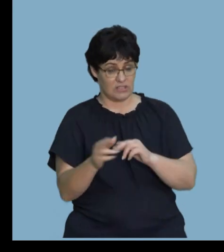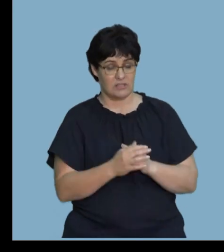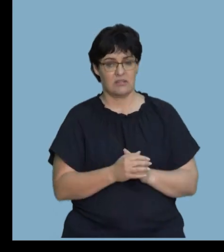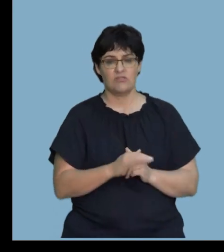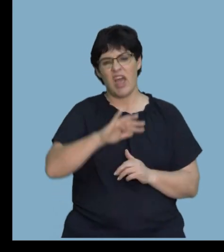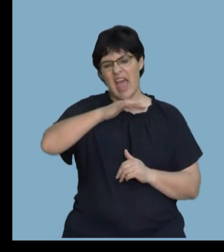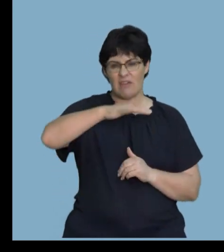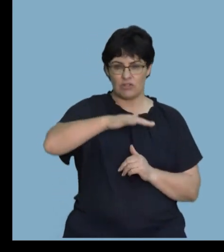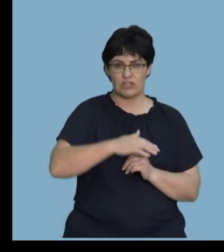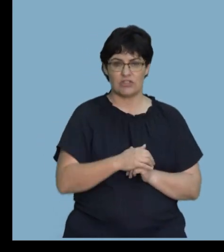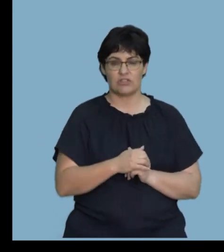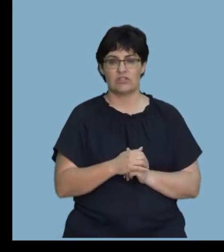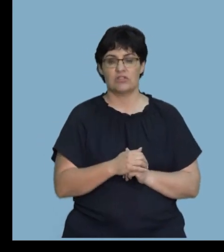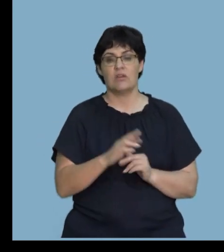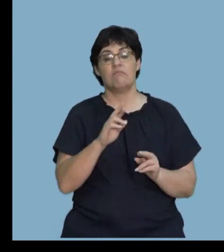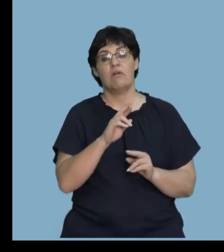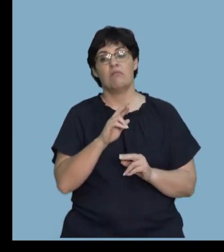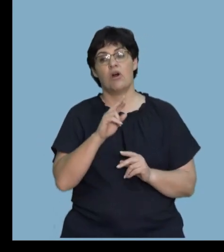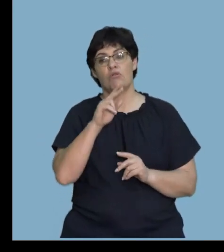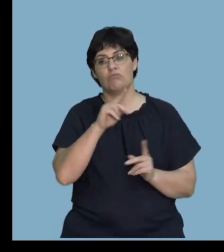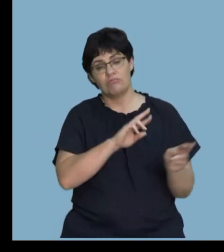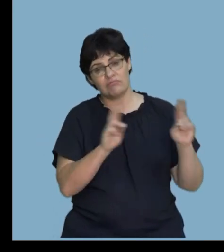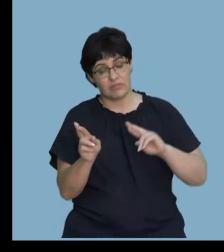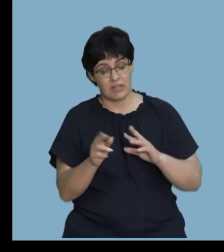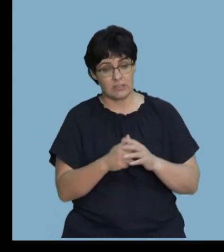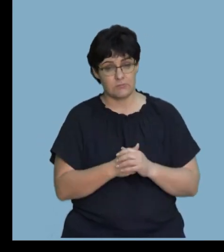average rate of reaction, okay?